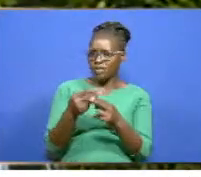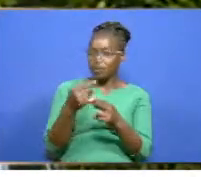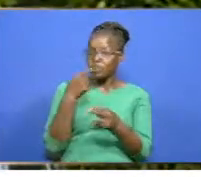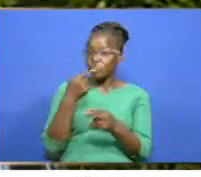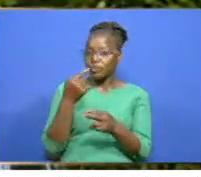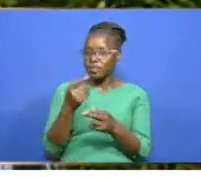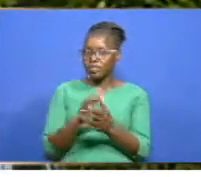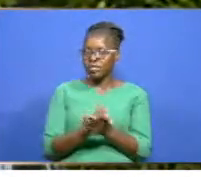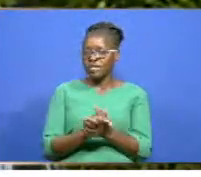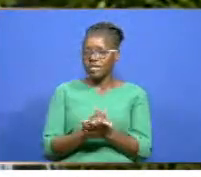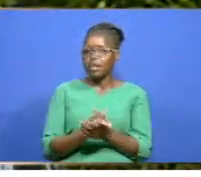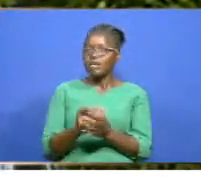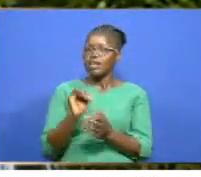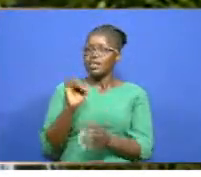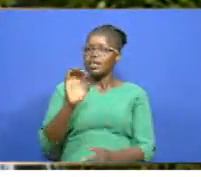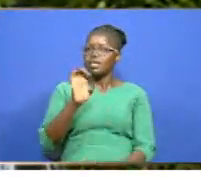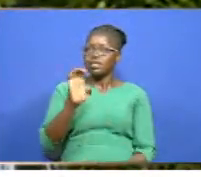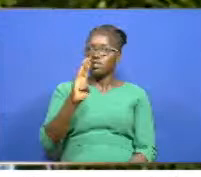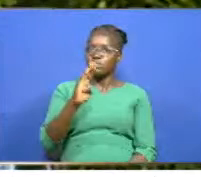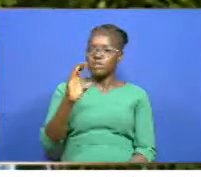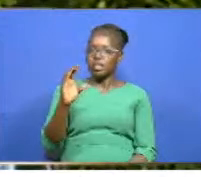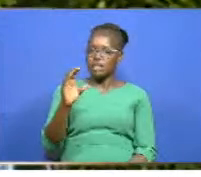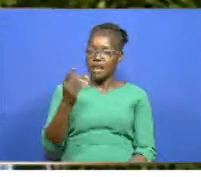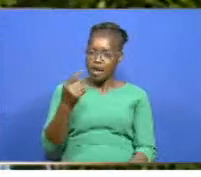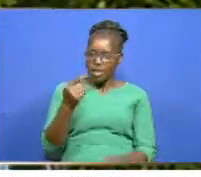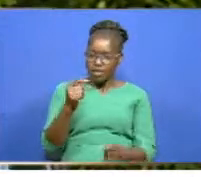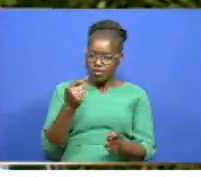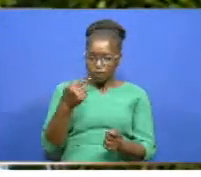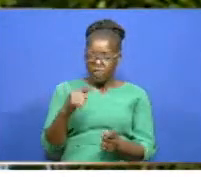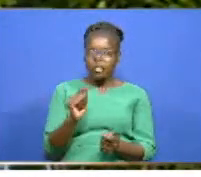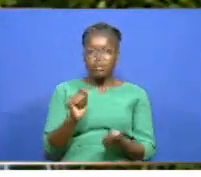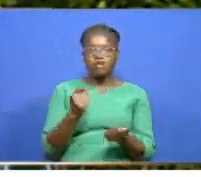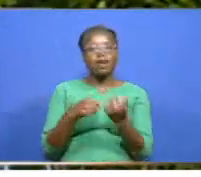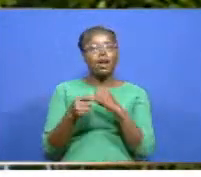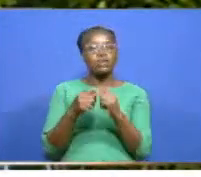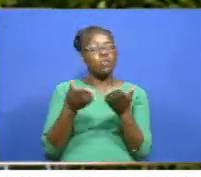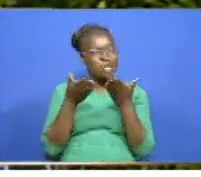We want the IBC to take corrective action immediately,